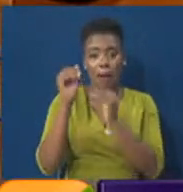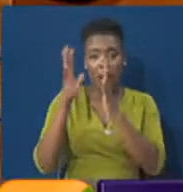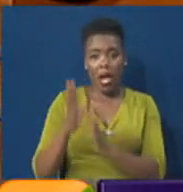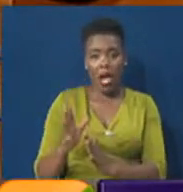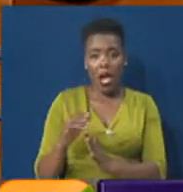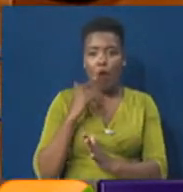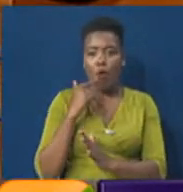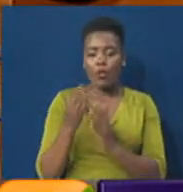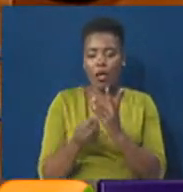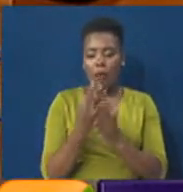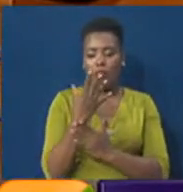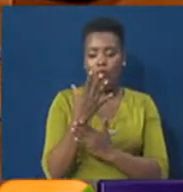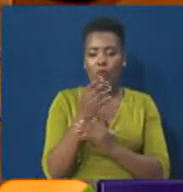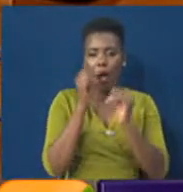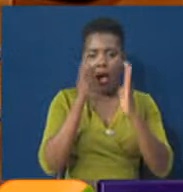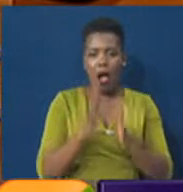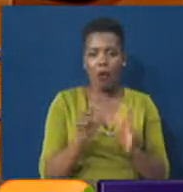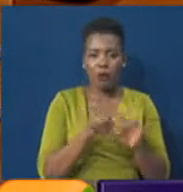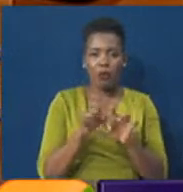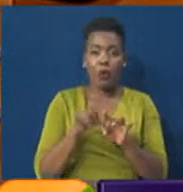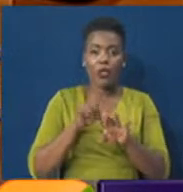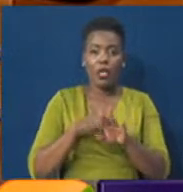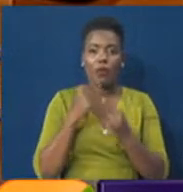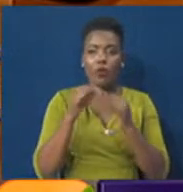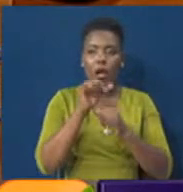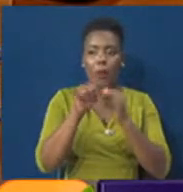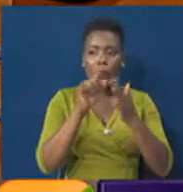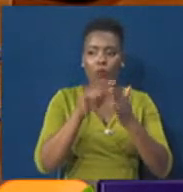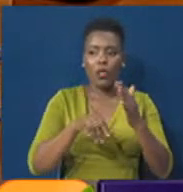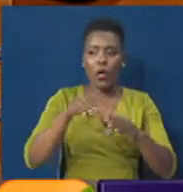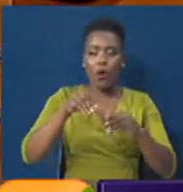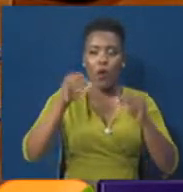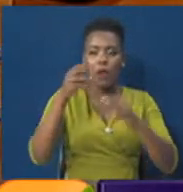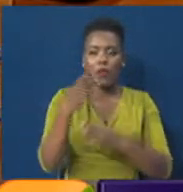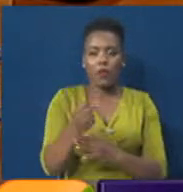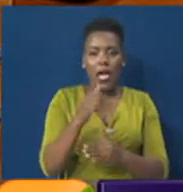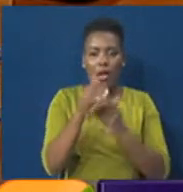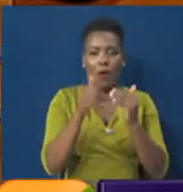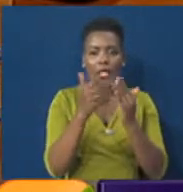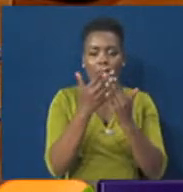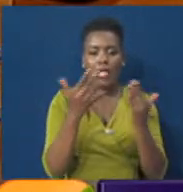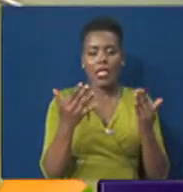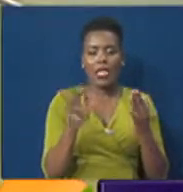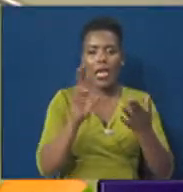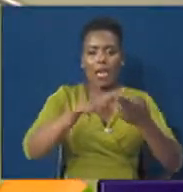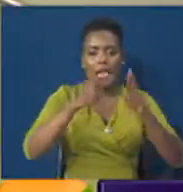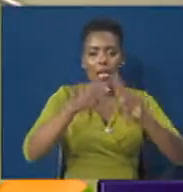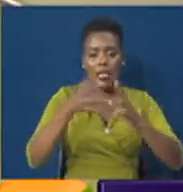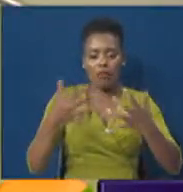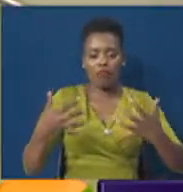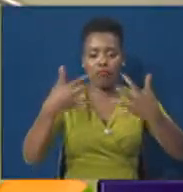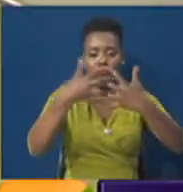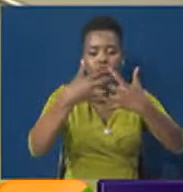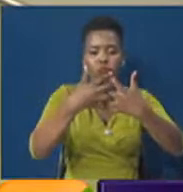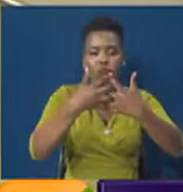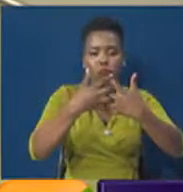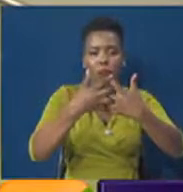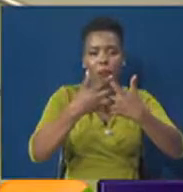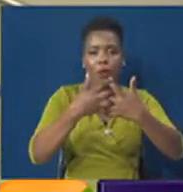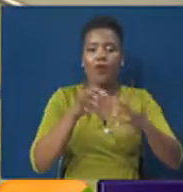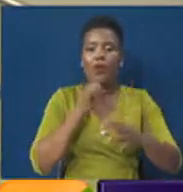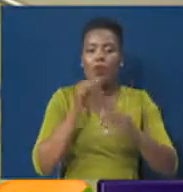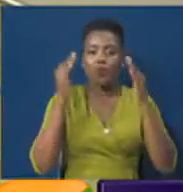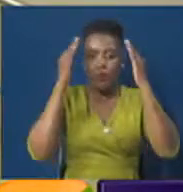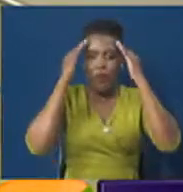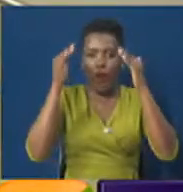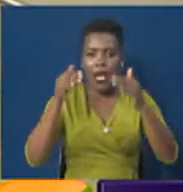also the producer. And that is why when we talk about, for example, unga, because all these things are interrelated in the cost of living, you're not just looking